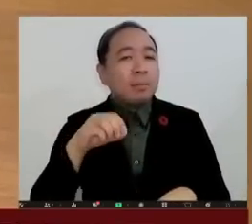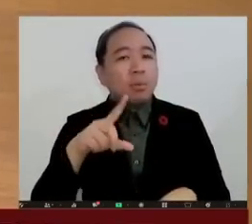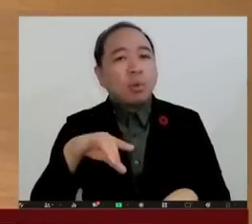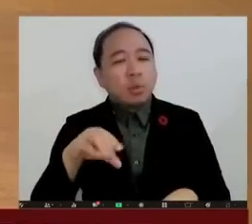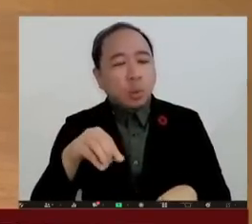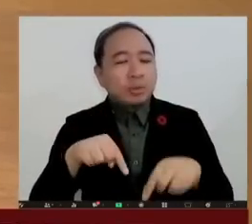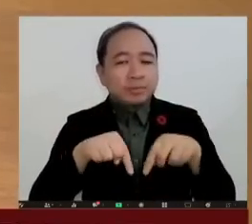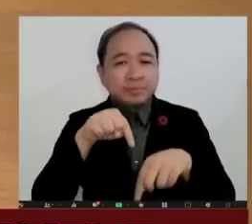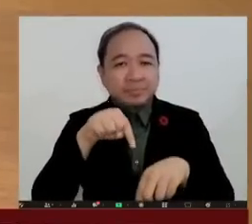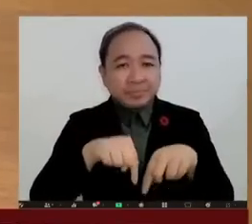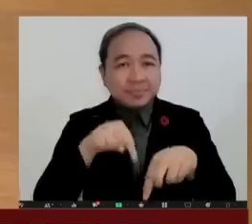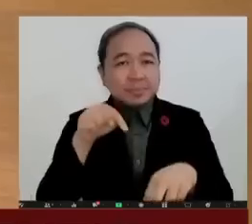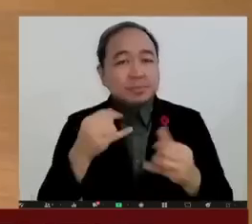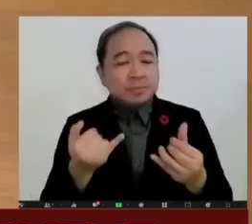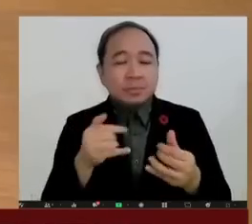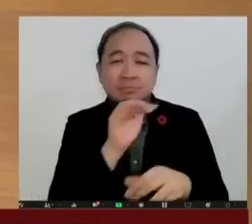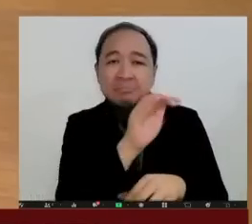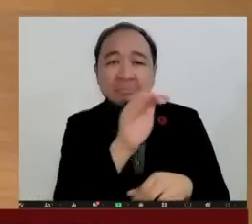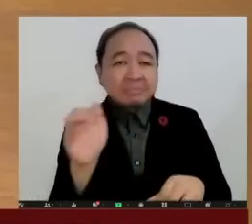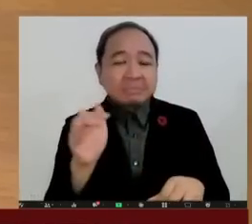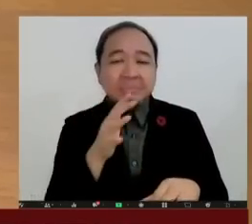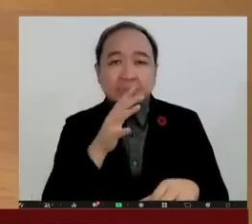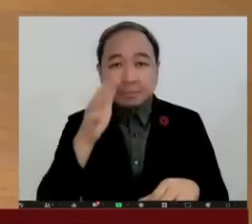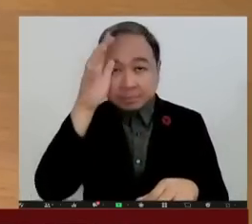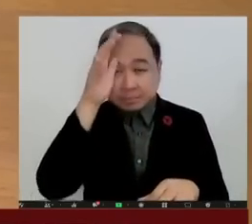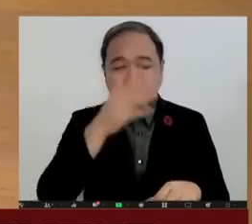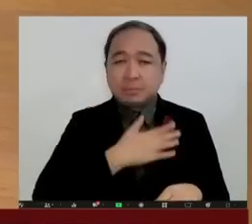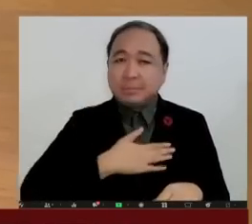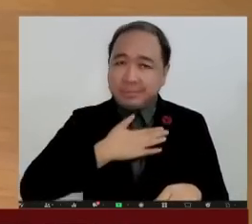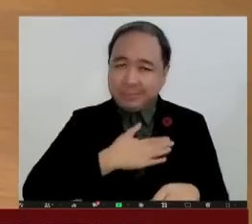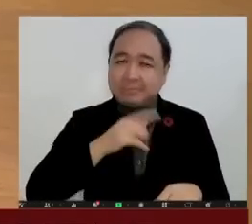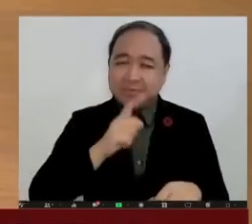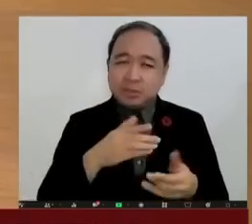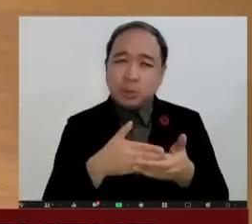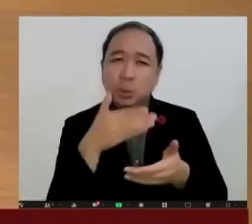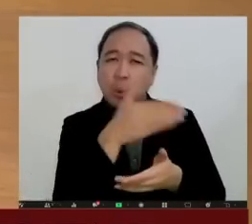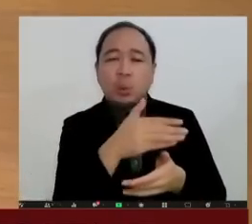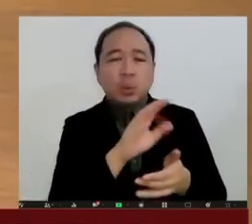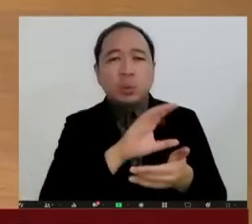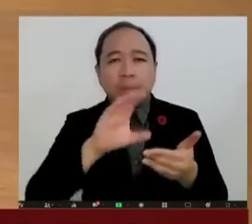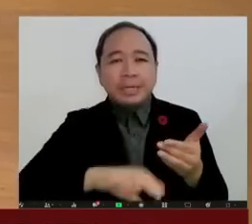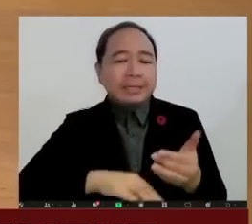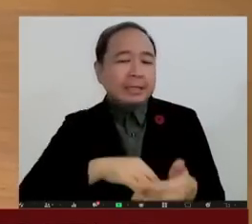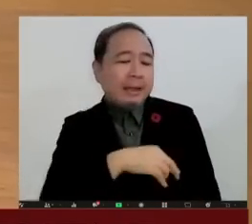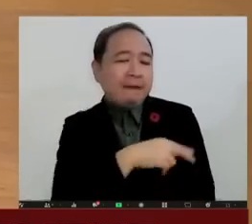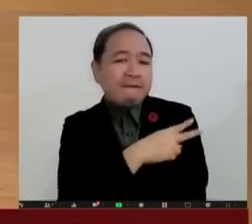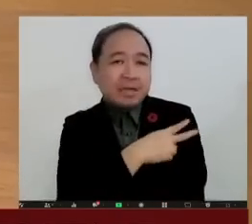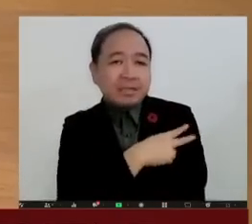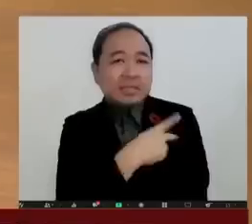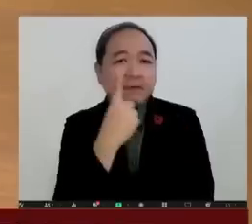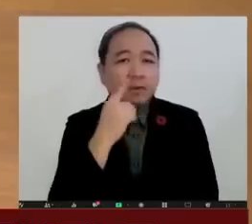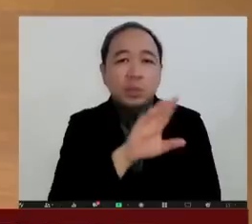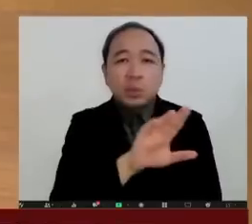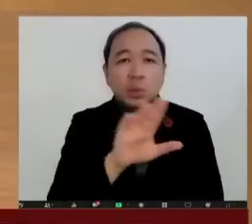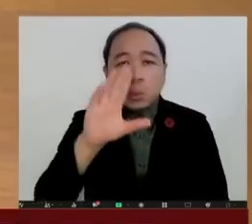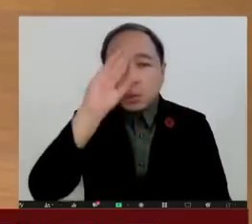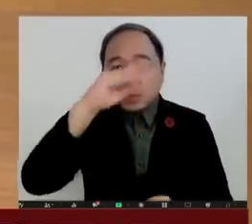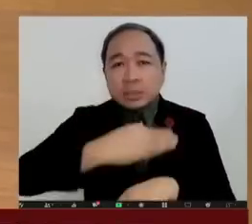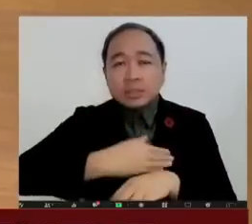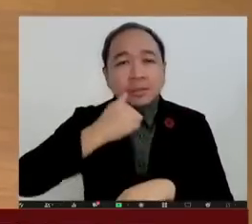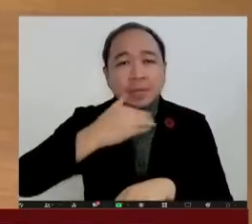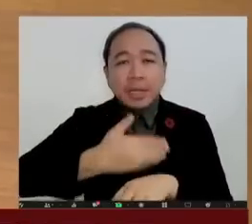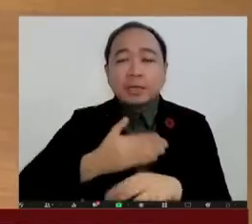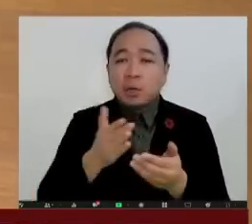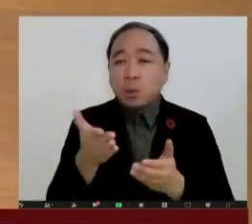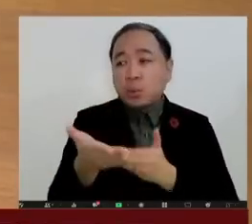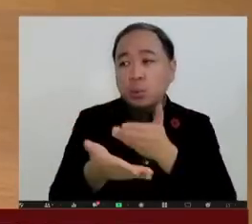Nananawagan ako sa lahat ng mga magulang na kumpletuhin ang mga bakuna ng kanilang mga anak at magtungo sa pinakamalapit na